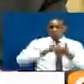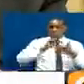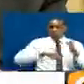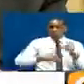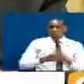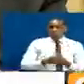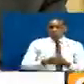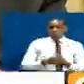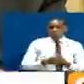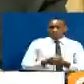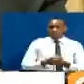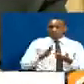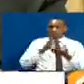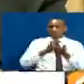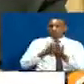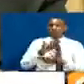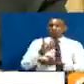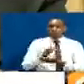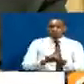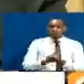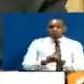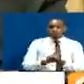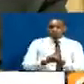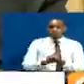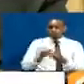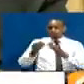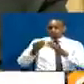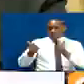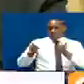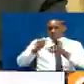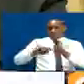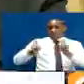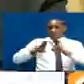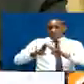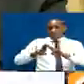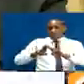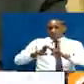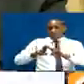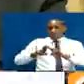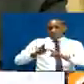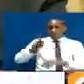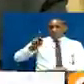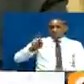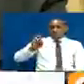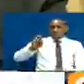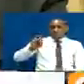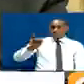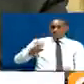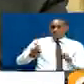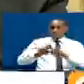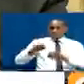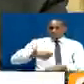that as much as they want to get to the bottom of what happened to Kenei, so do